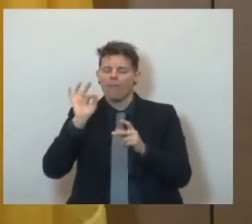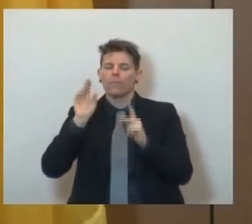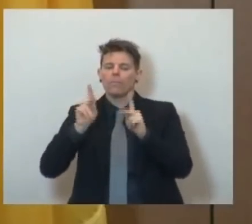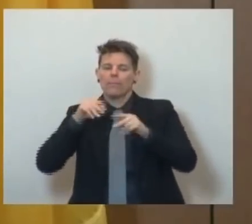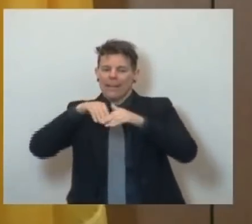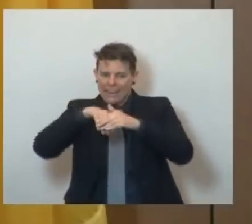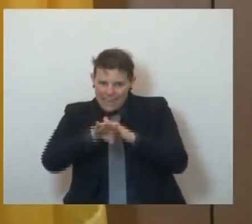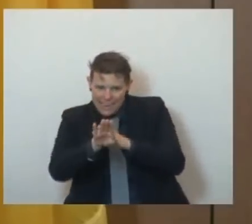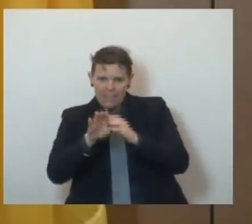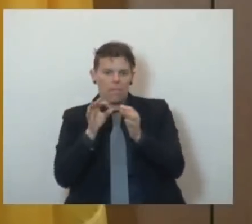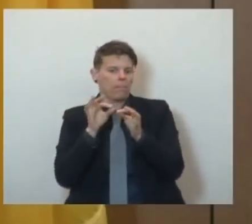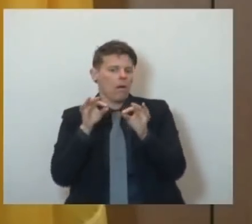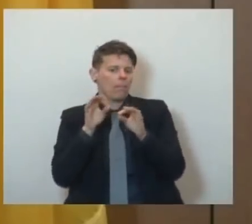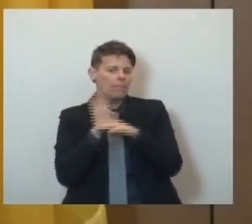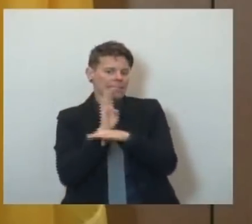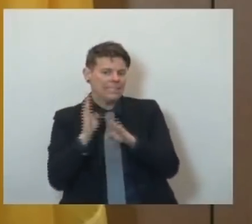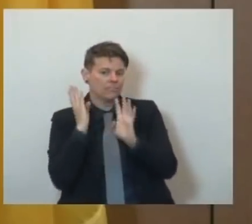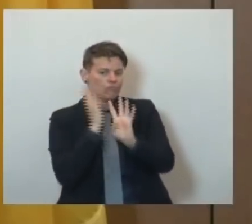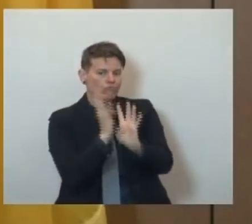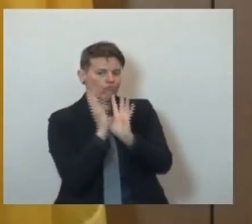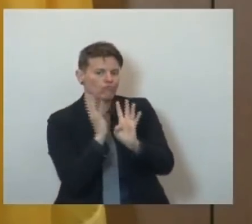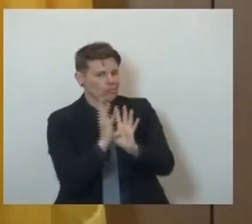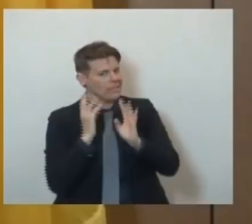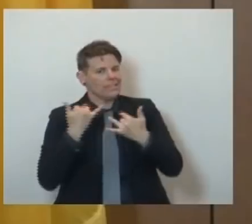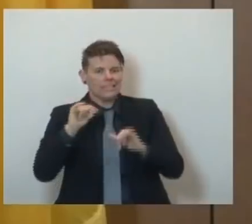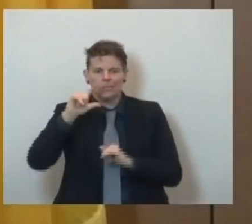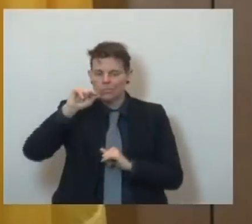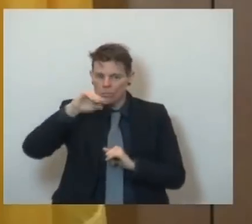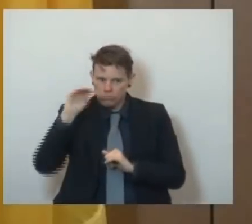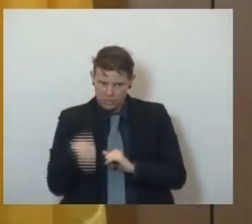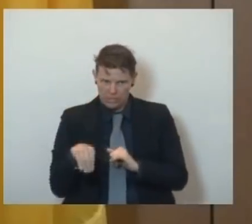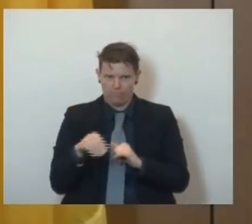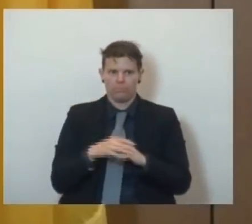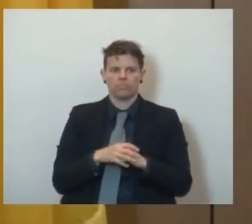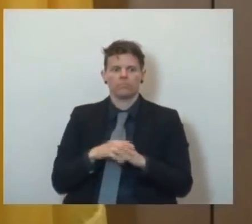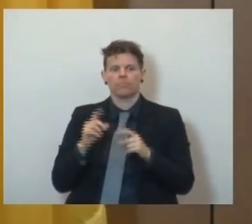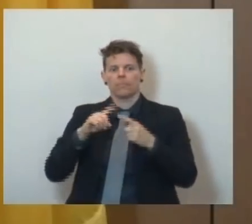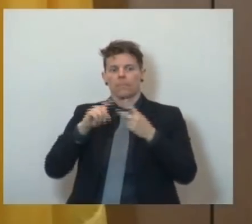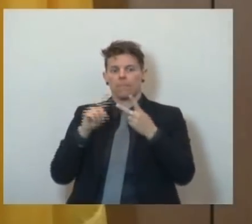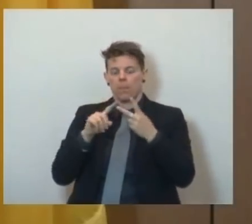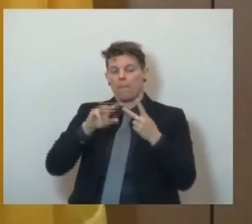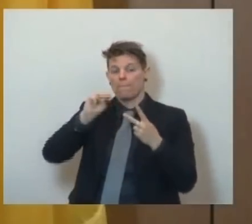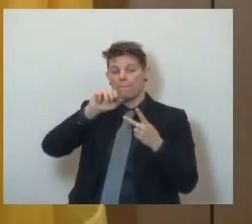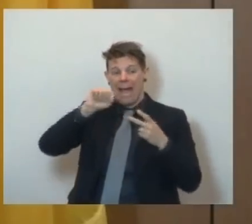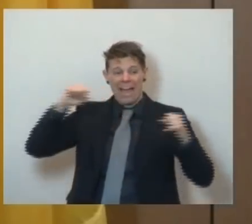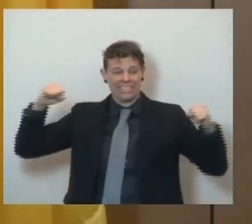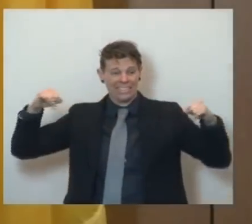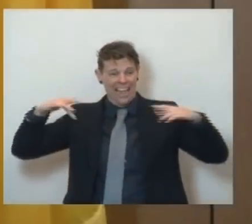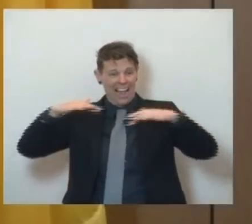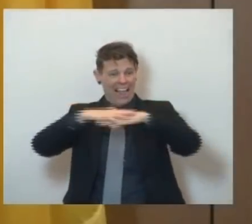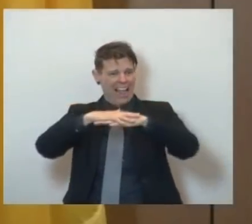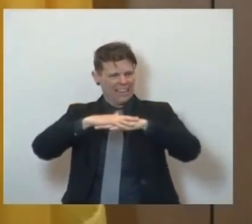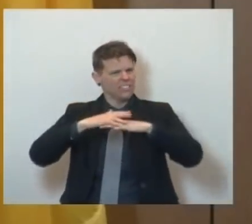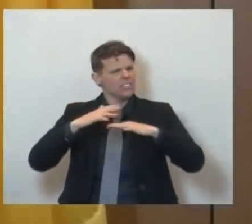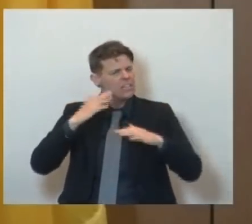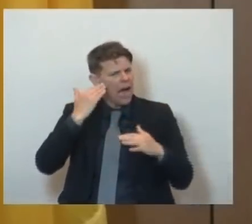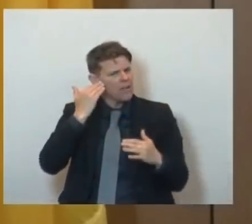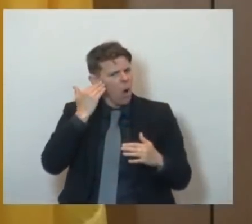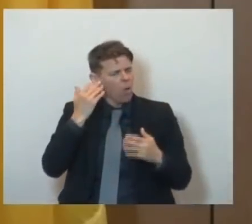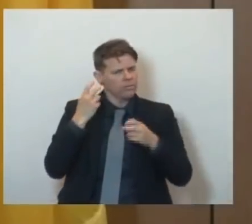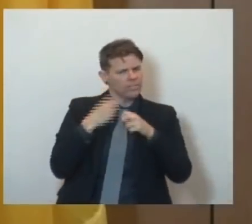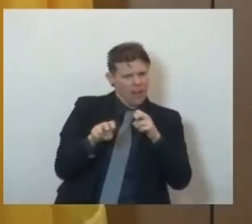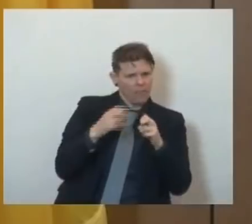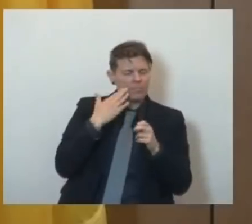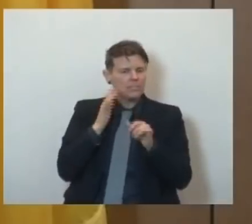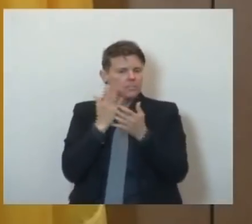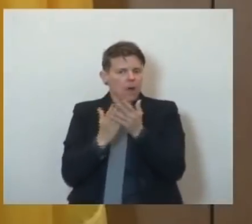So all that stays the same. The mass gatherings is the toughest because people stay together for long periods of time and they're